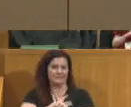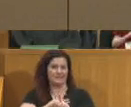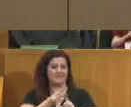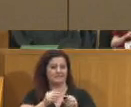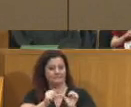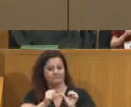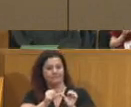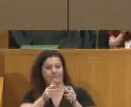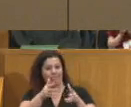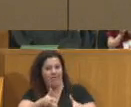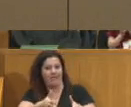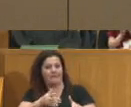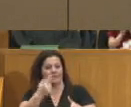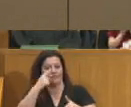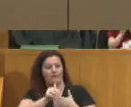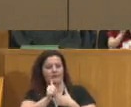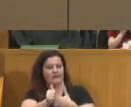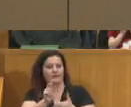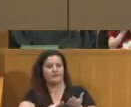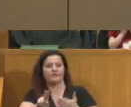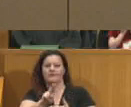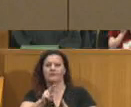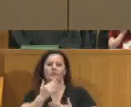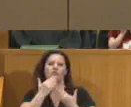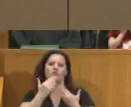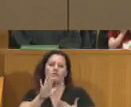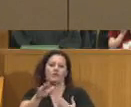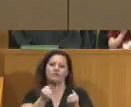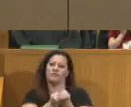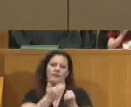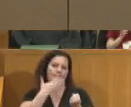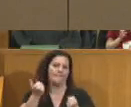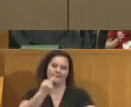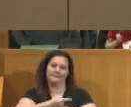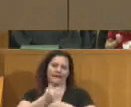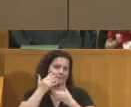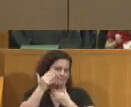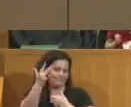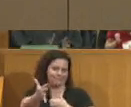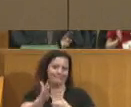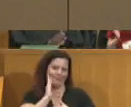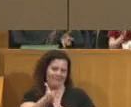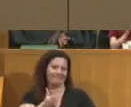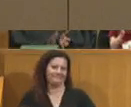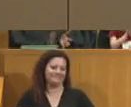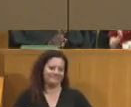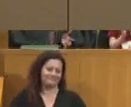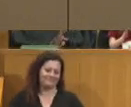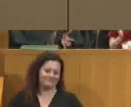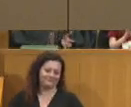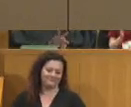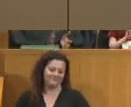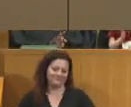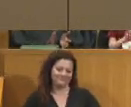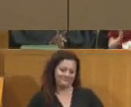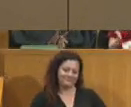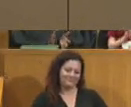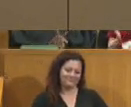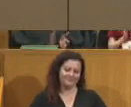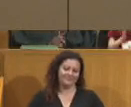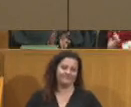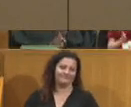city's history, actually. And think of how the healing has worked and what you've done to make it possible.